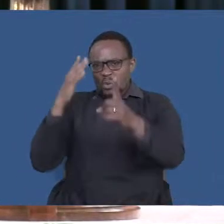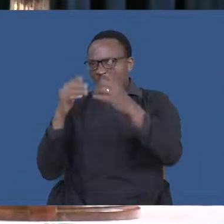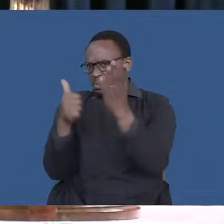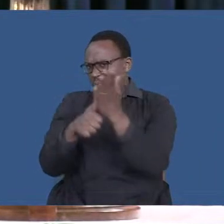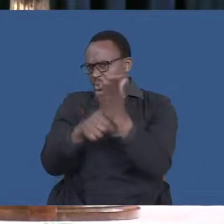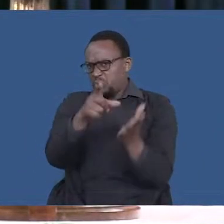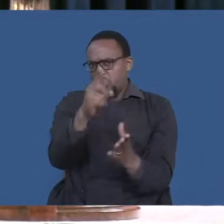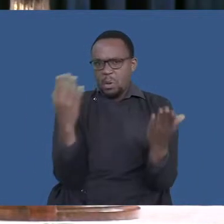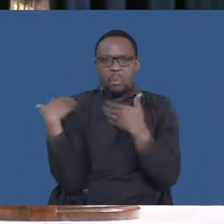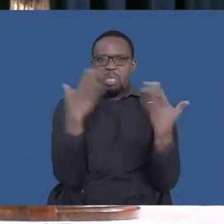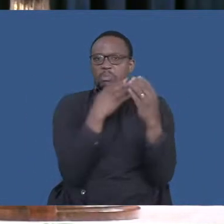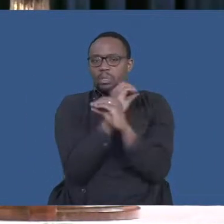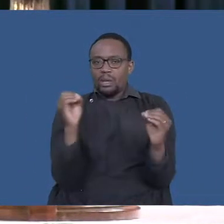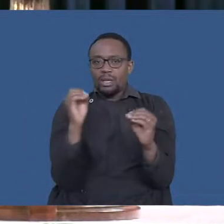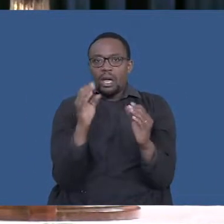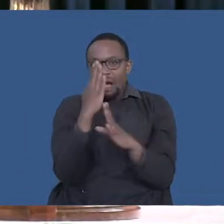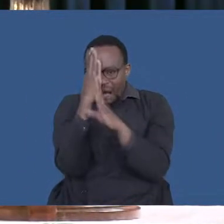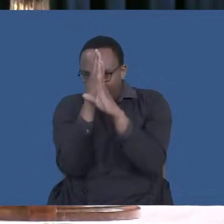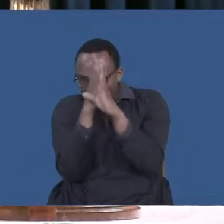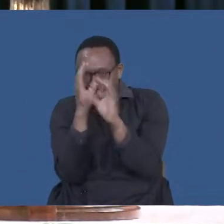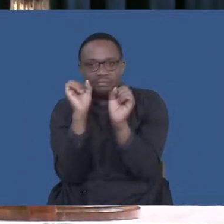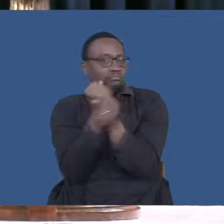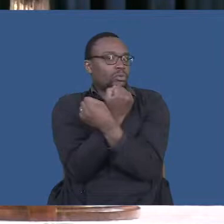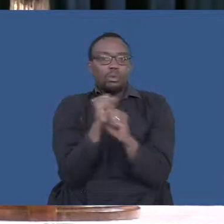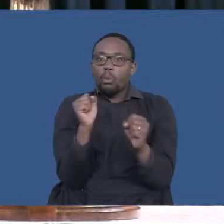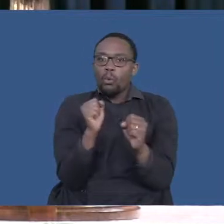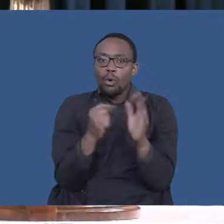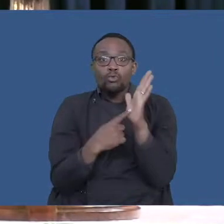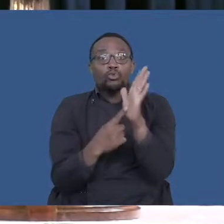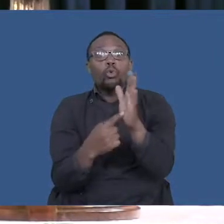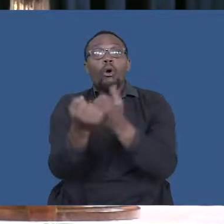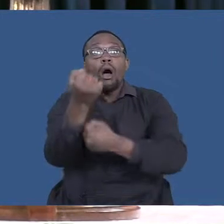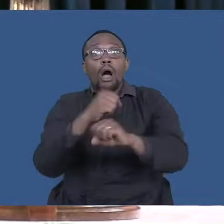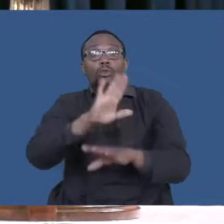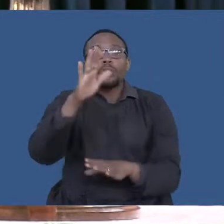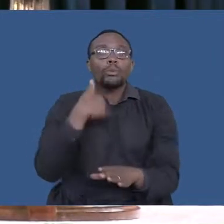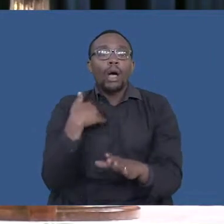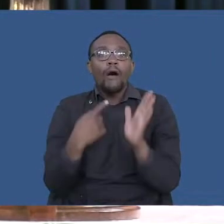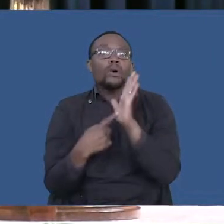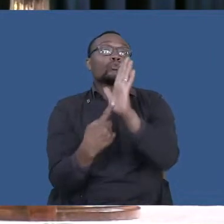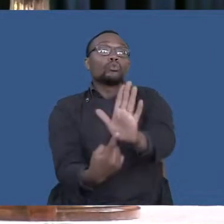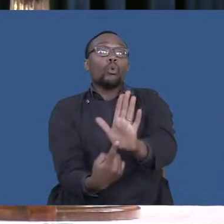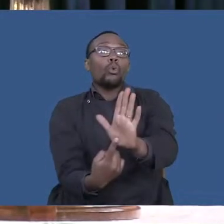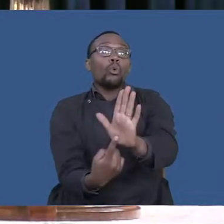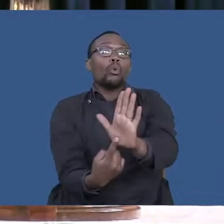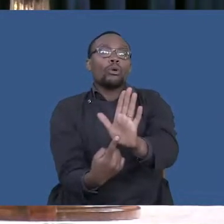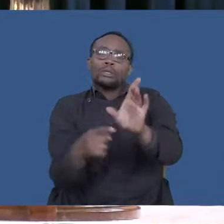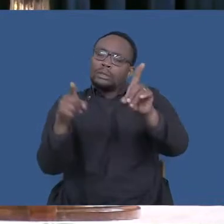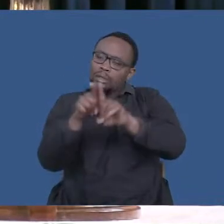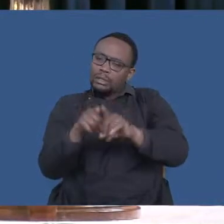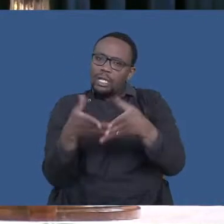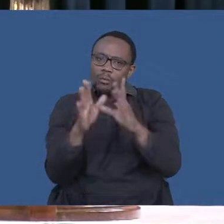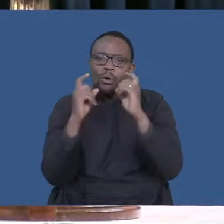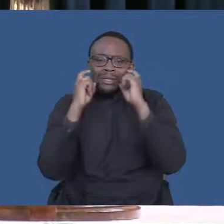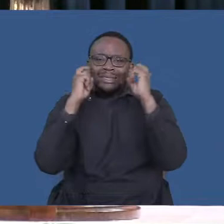Why? You cannot hide it. It's a product of your action, you know? And in the same way,